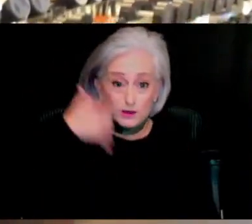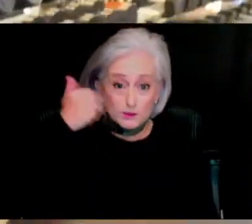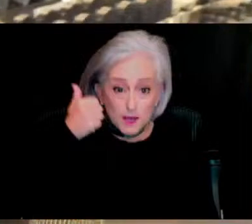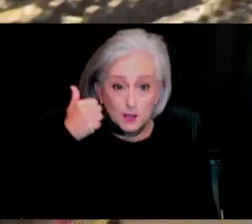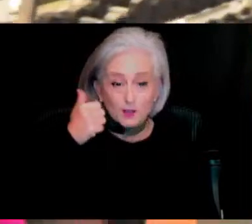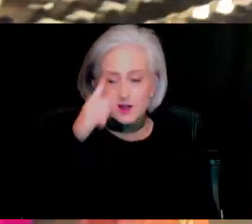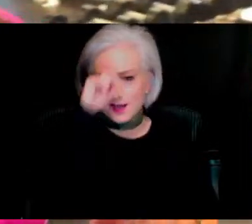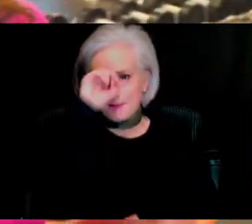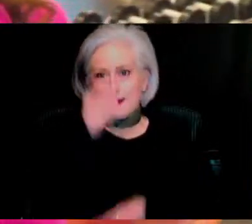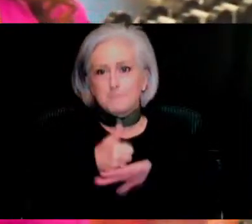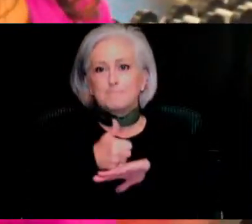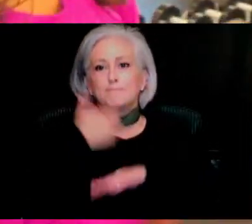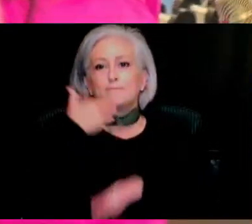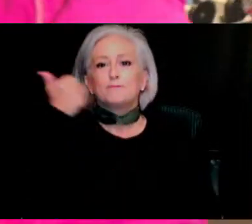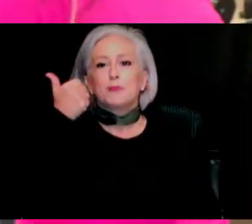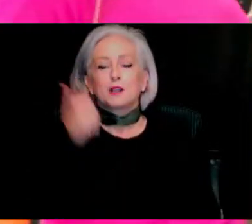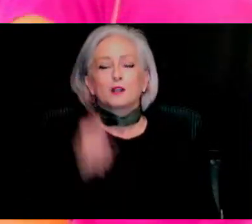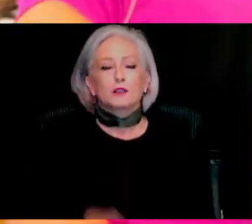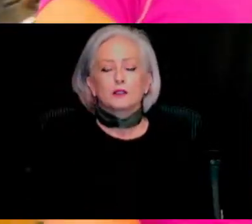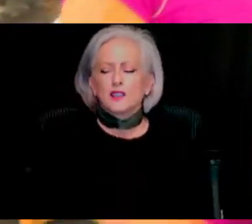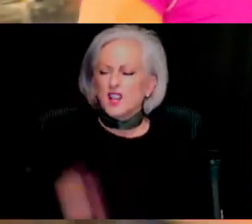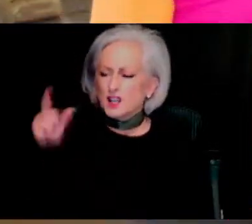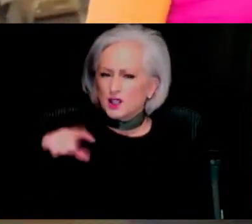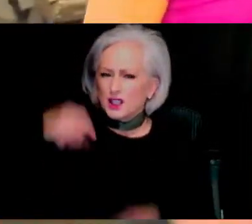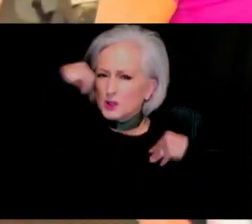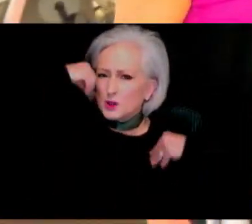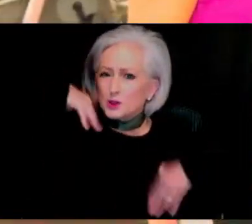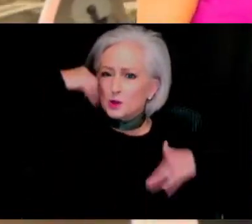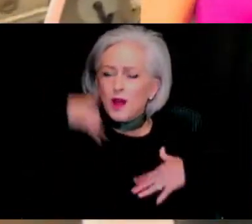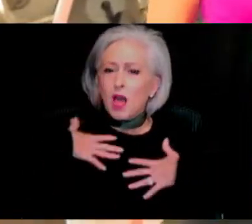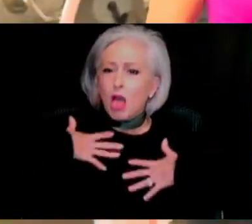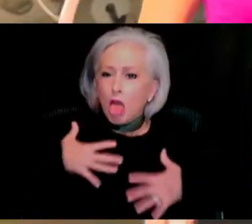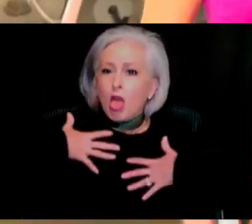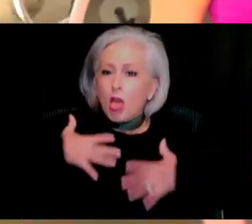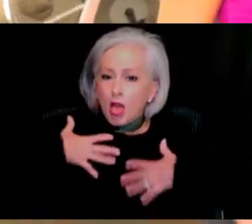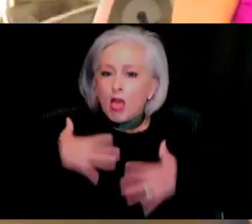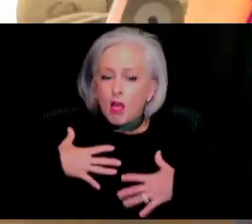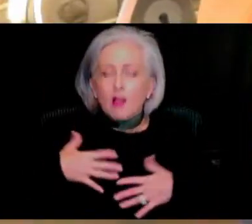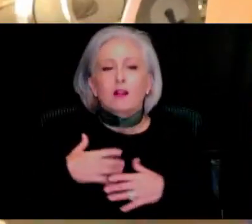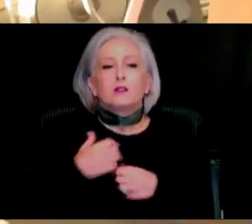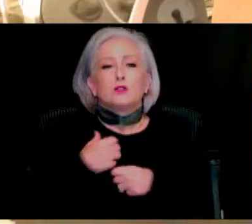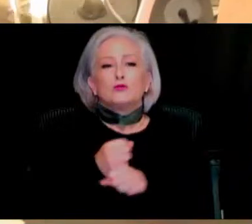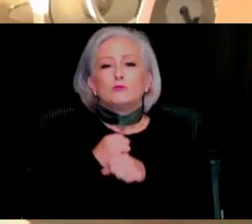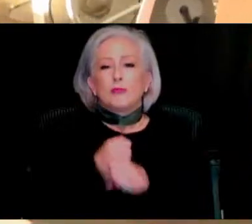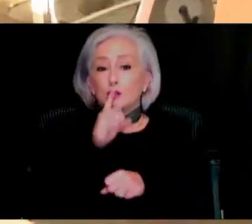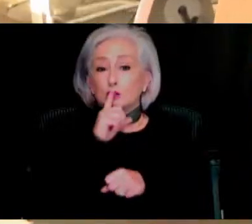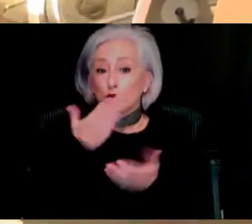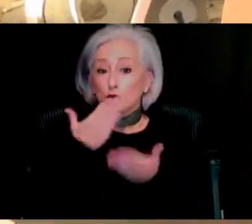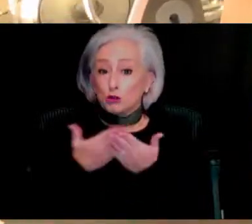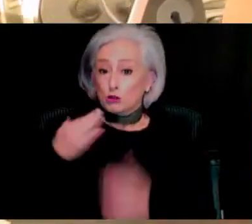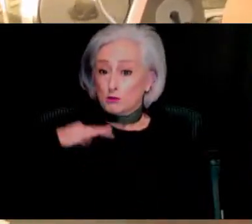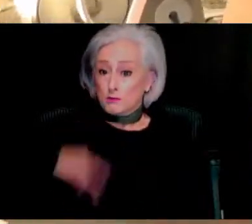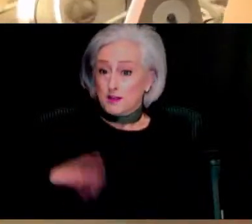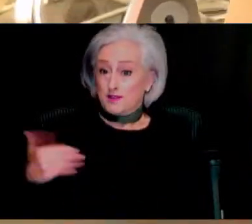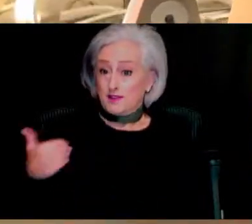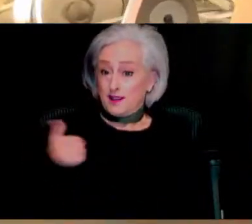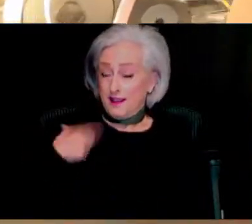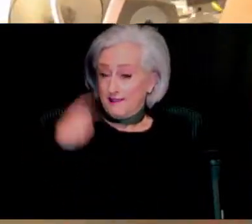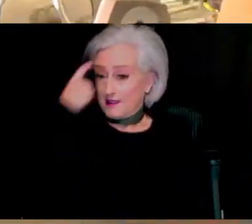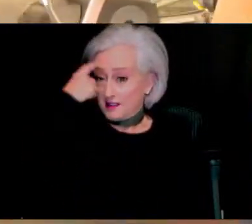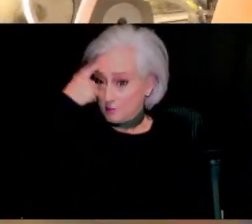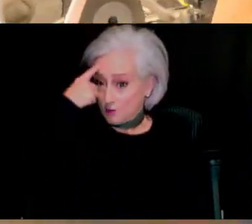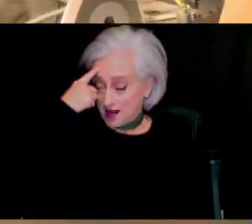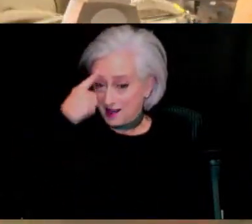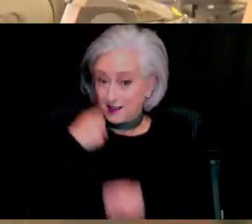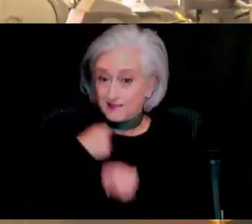you have to sweat and be out of breath and have a super intense workout to actually get those benefits in your brain and get those endorphins